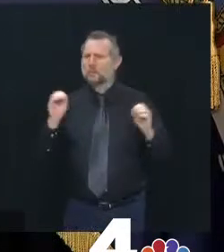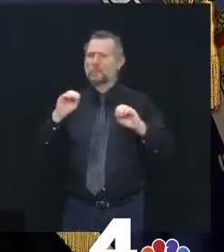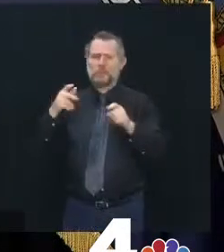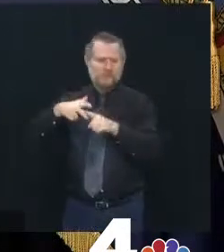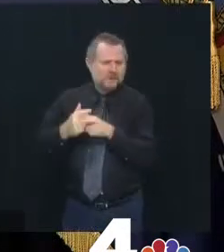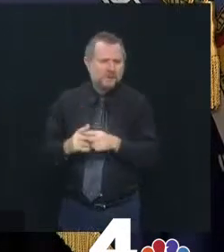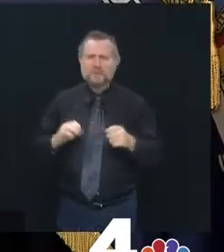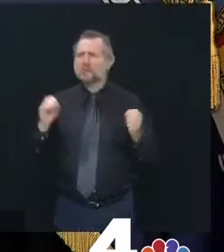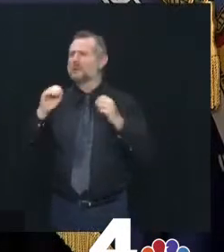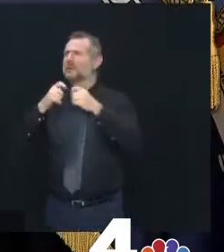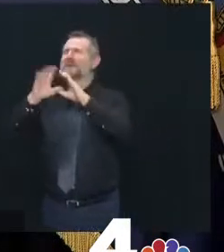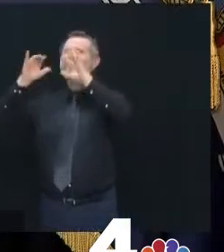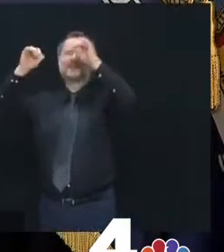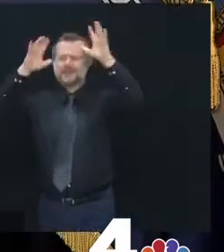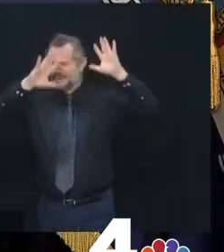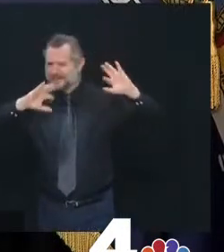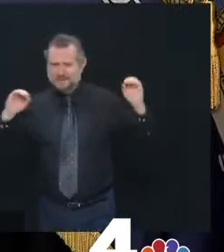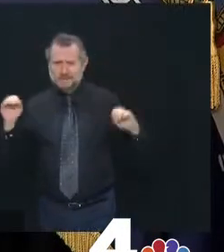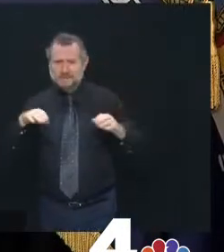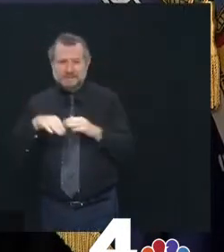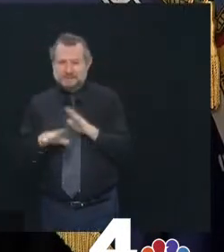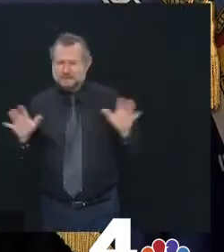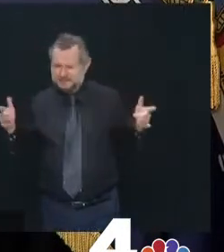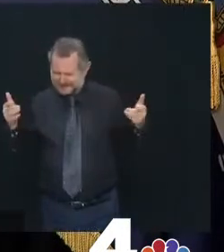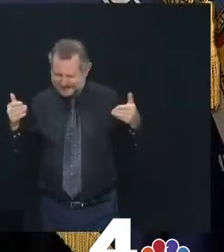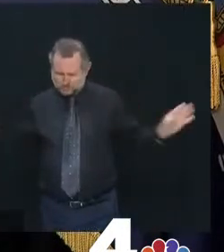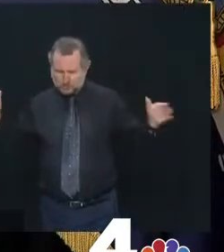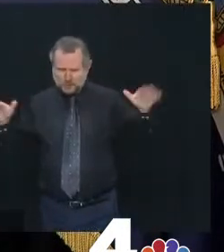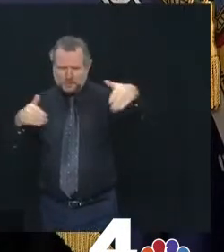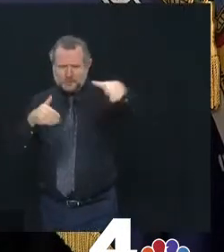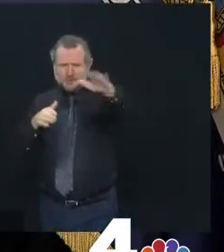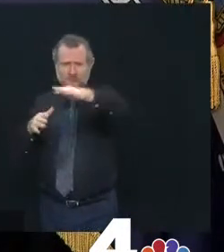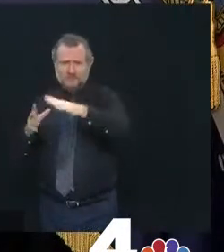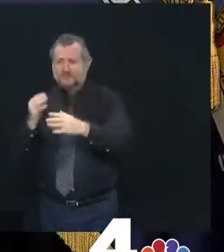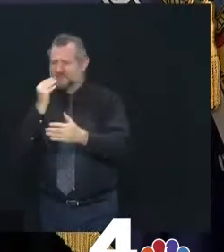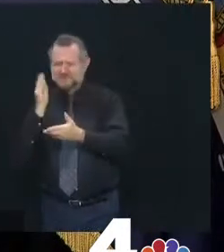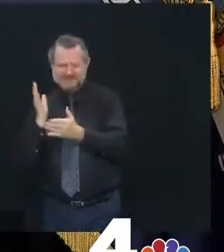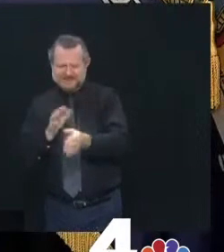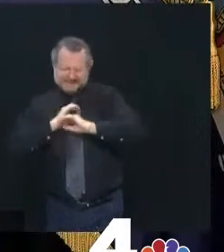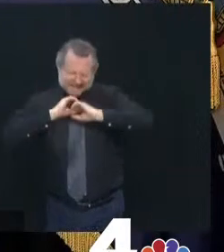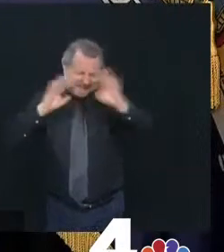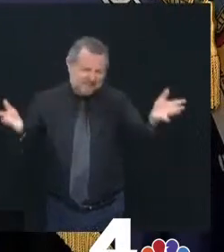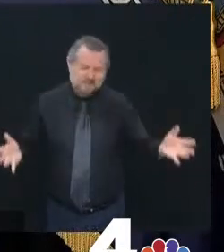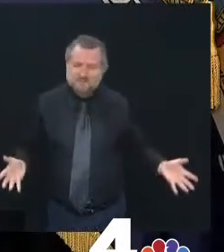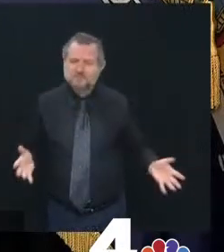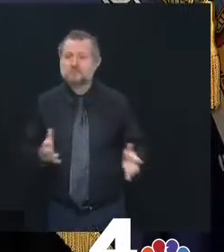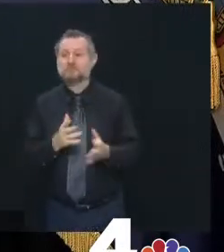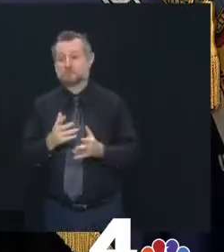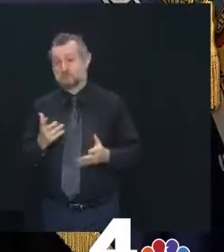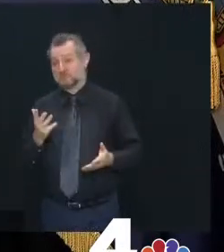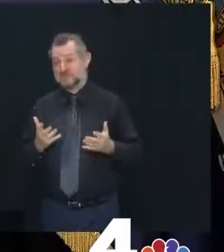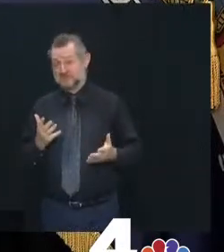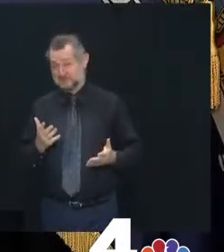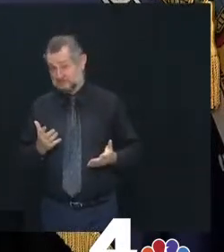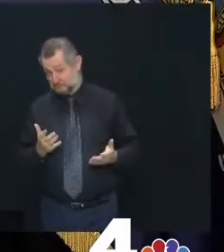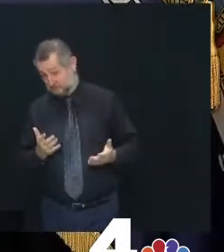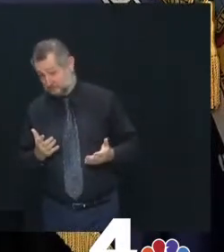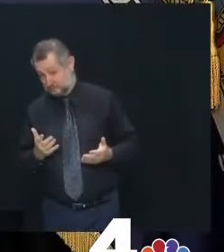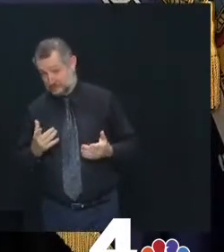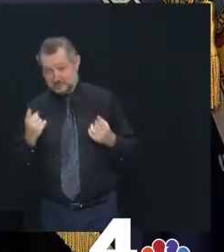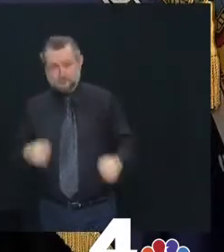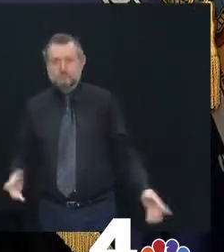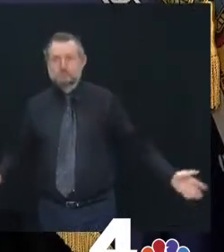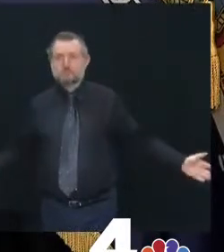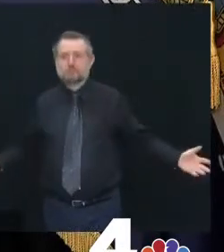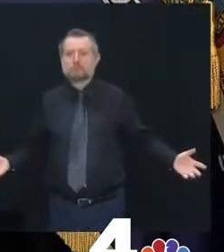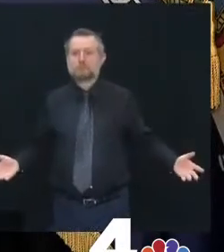electricians, no supplies coming in, you can't stop the virus from